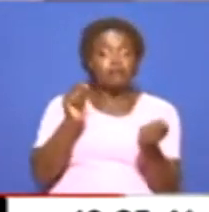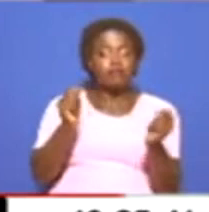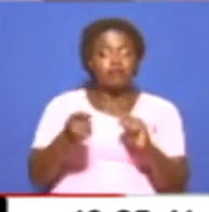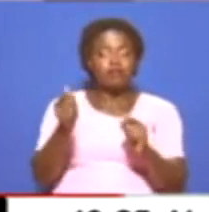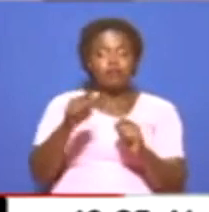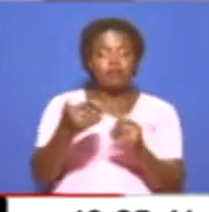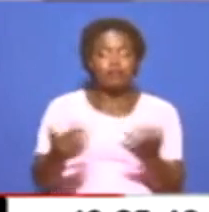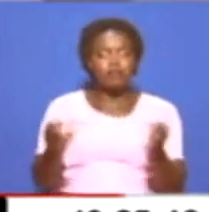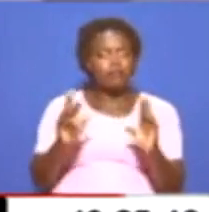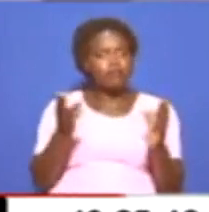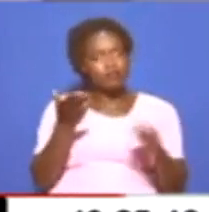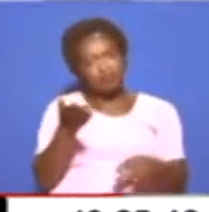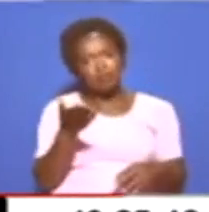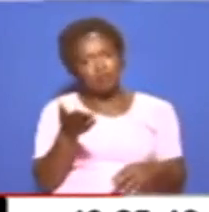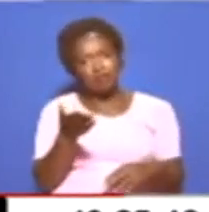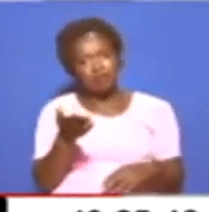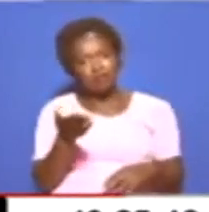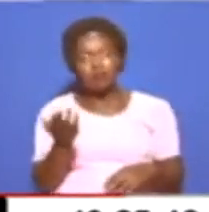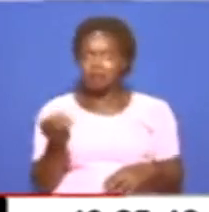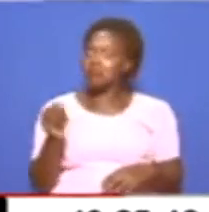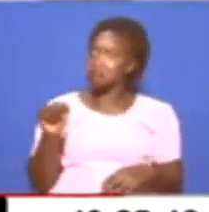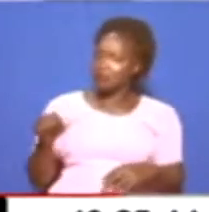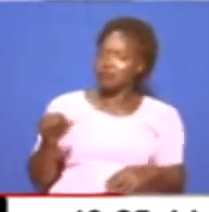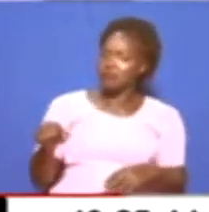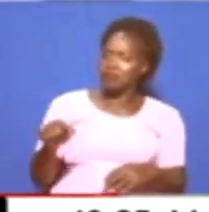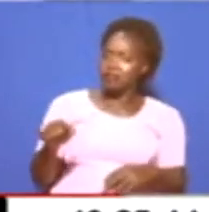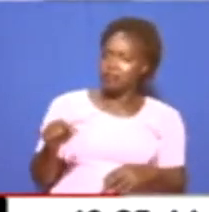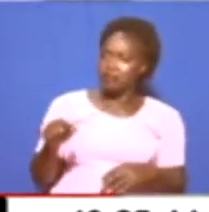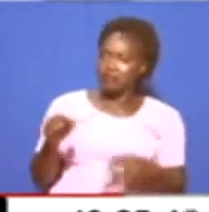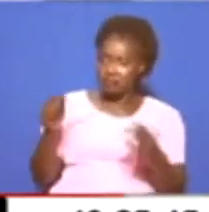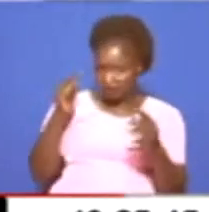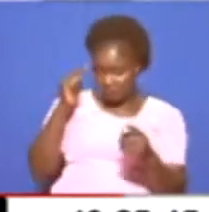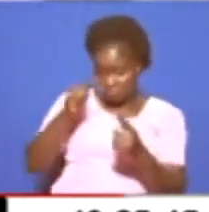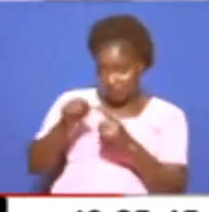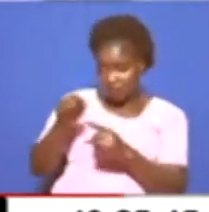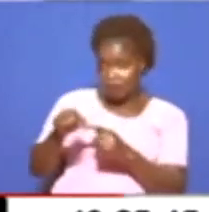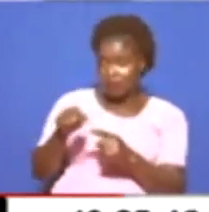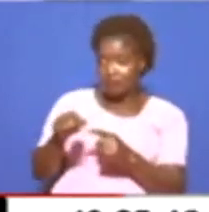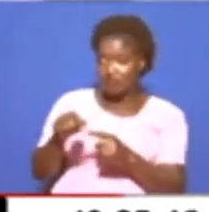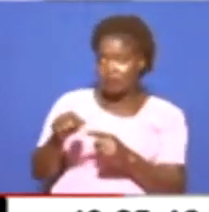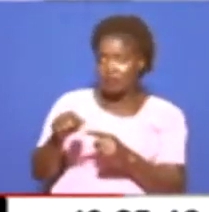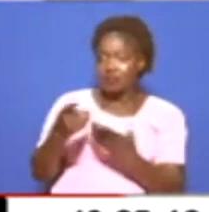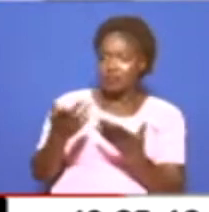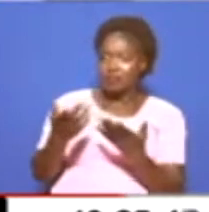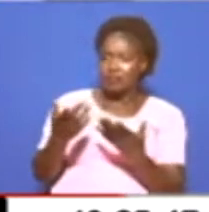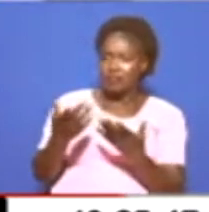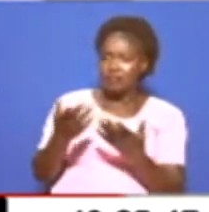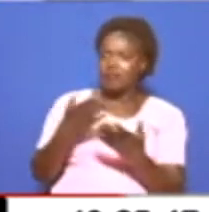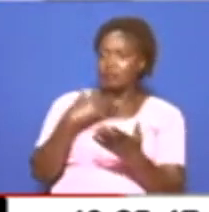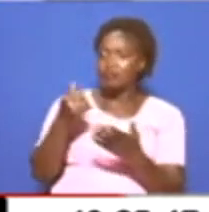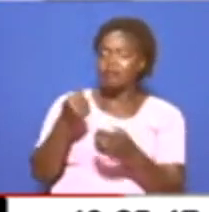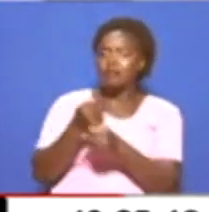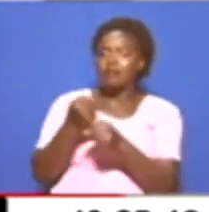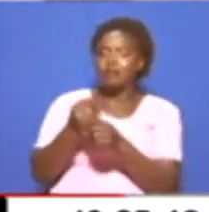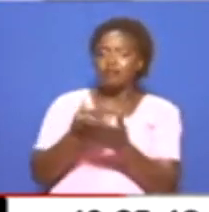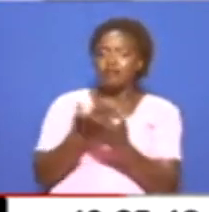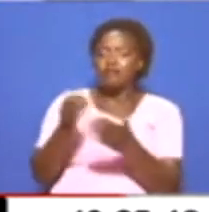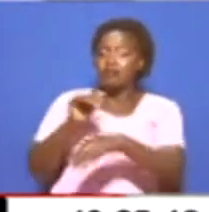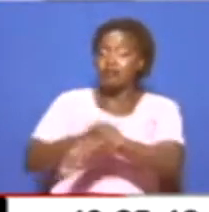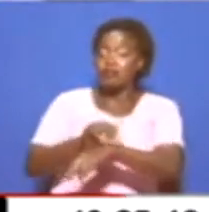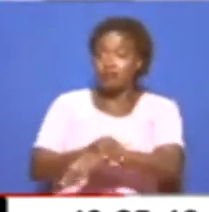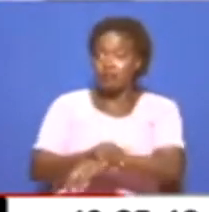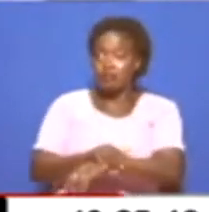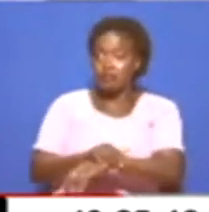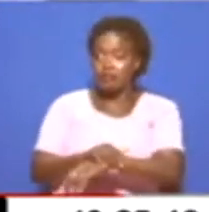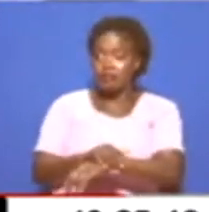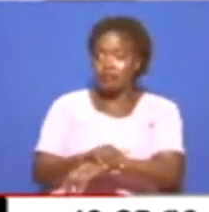already there. Yes, you see, this is really the point, Ben, that in as much as they want to do something good, they